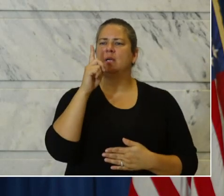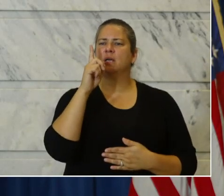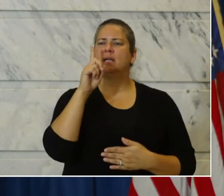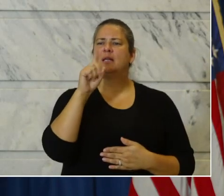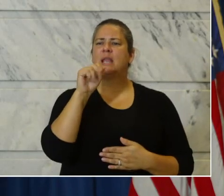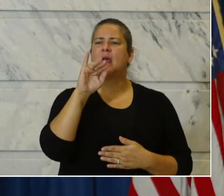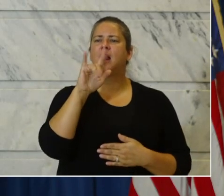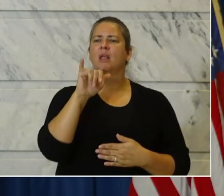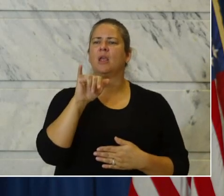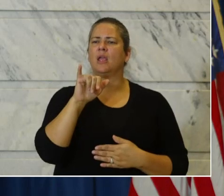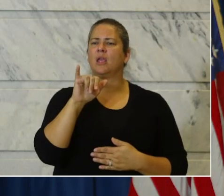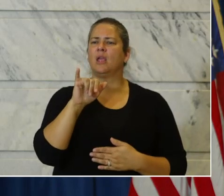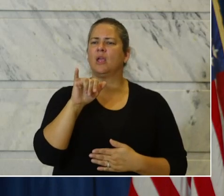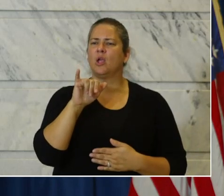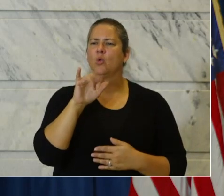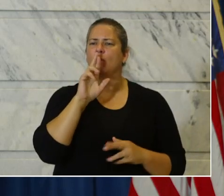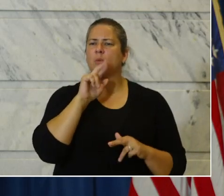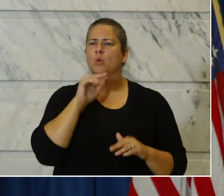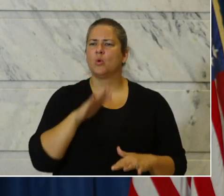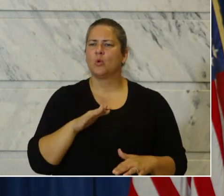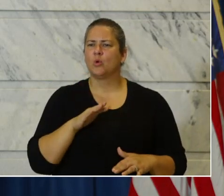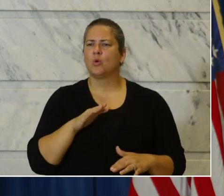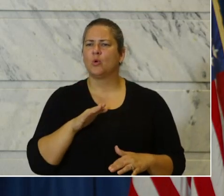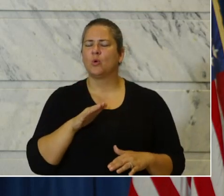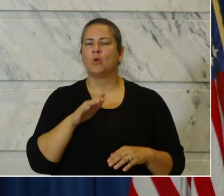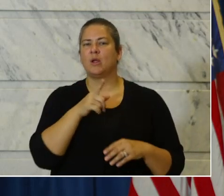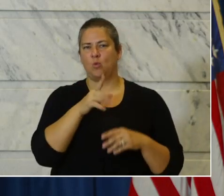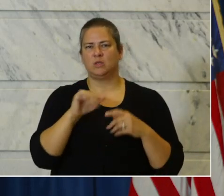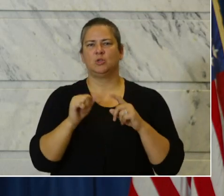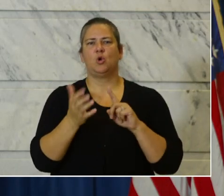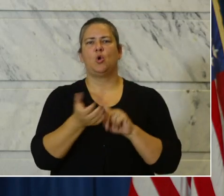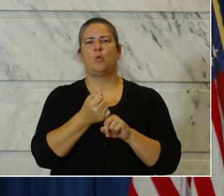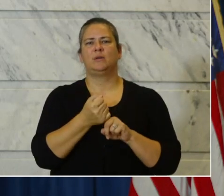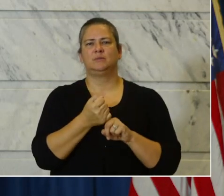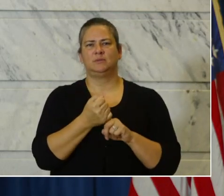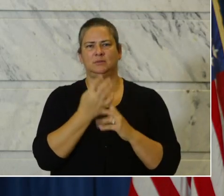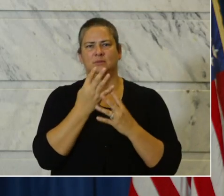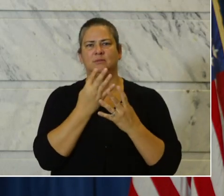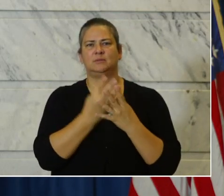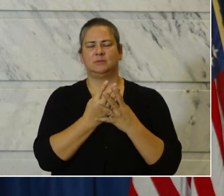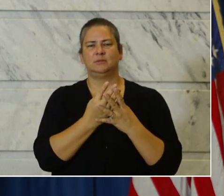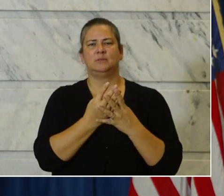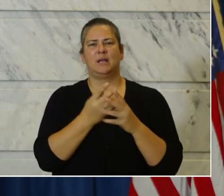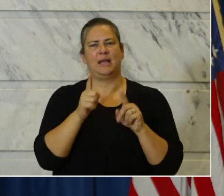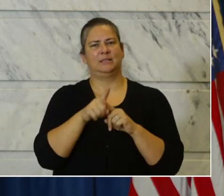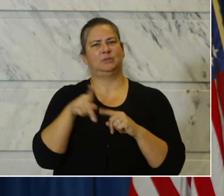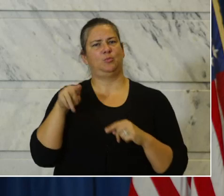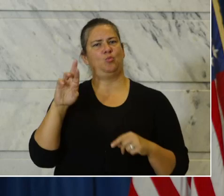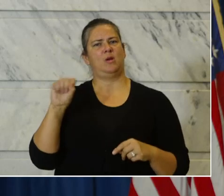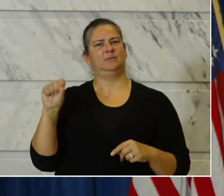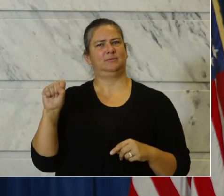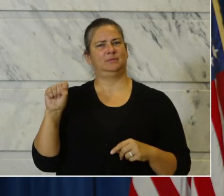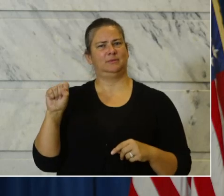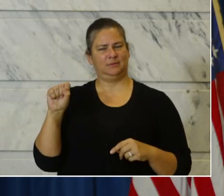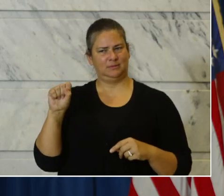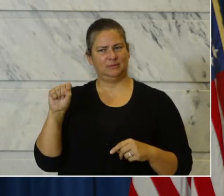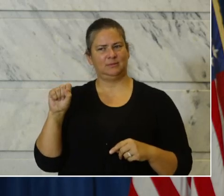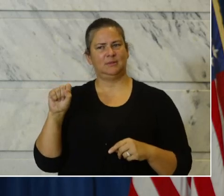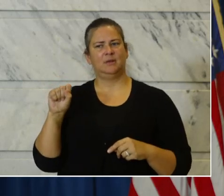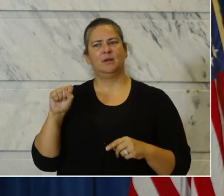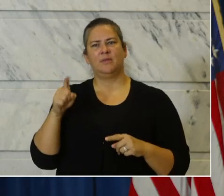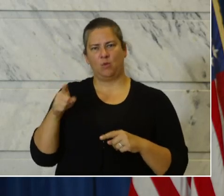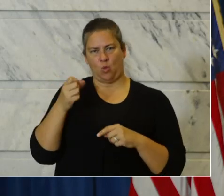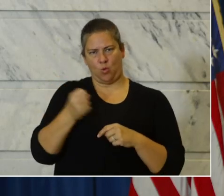last night while they were doing their duties as press members covering the protests. I believe they were held overnight.